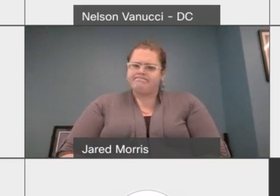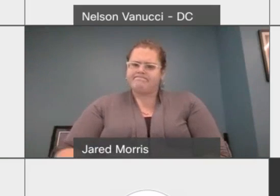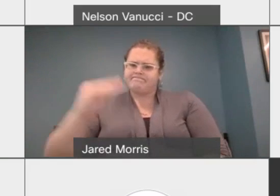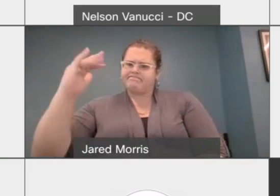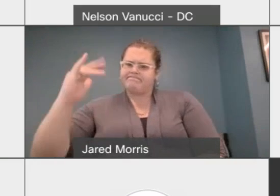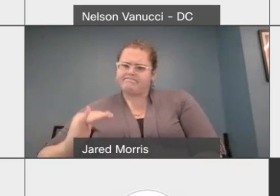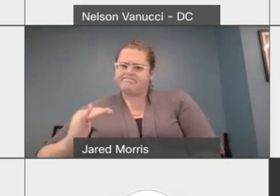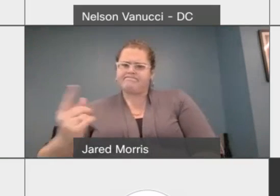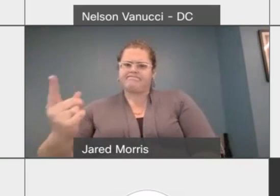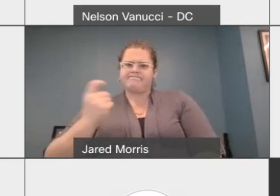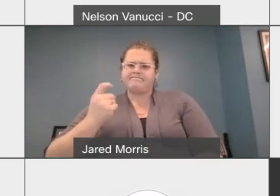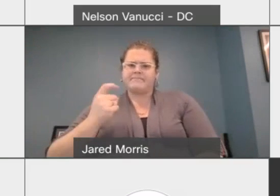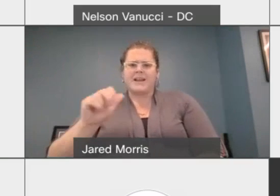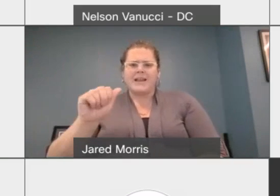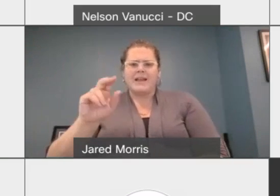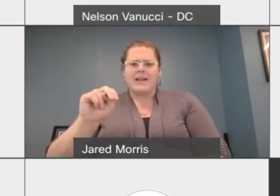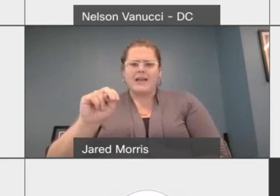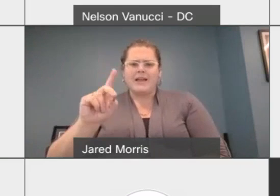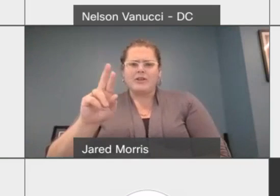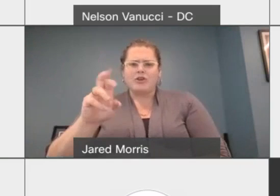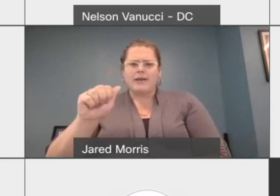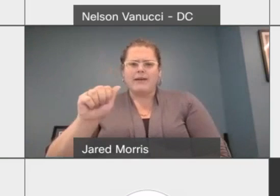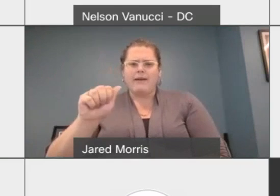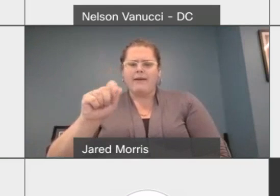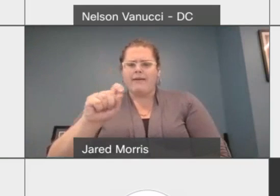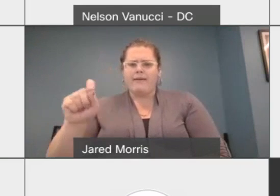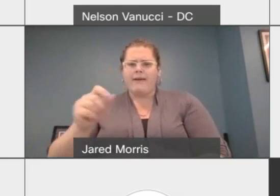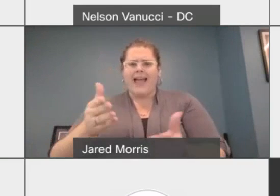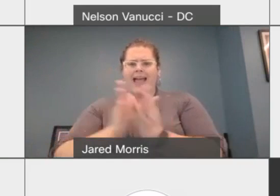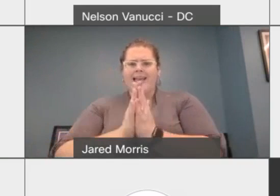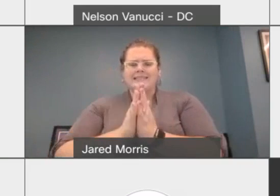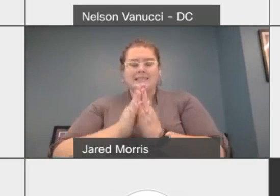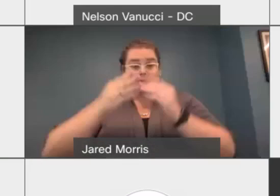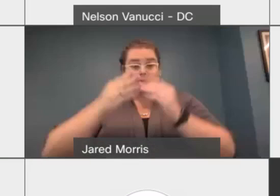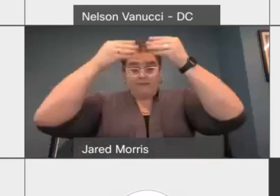Andrea, no face shields to be worn by staff and ICF, just face masks.